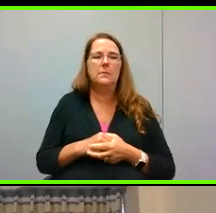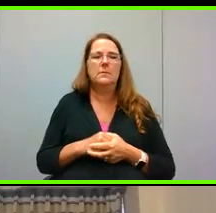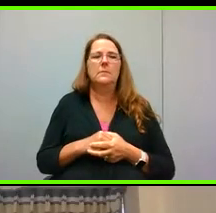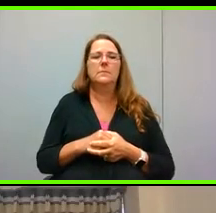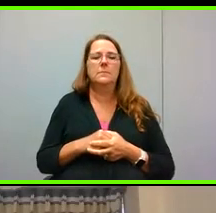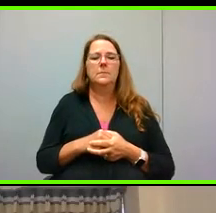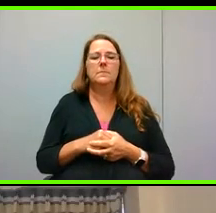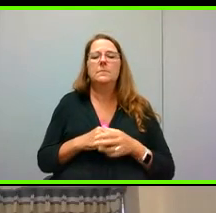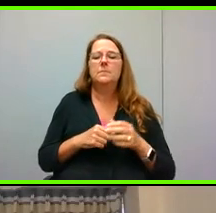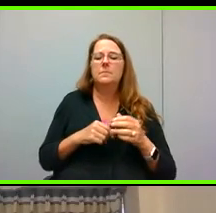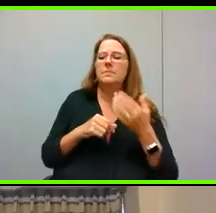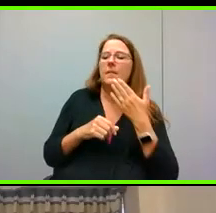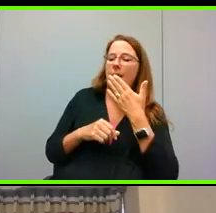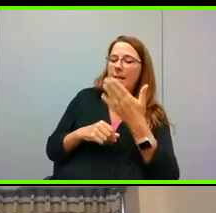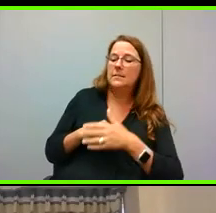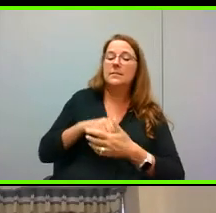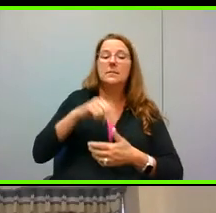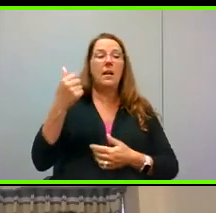Thanks. Other questions?